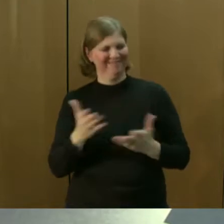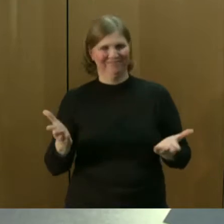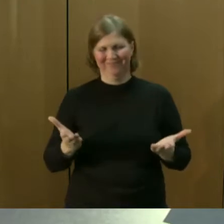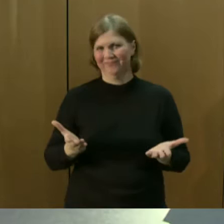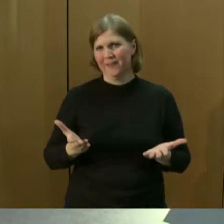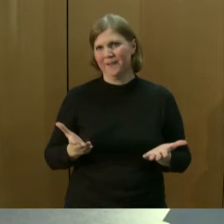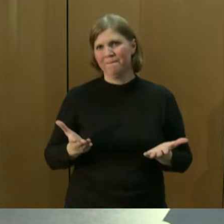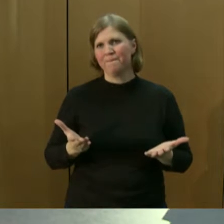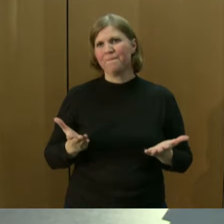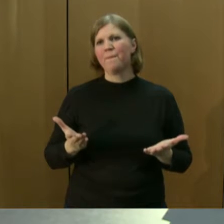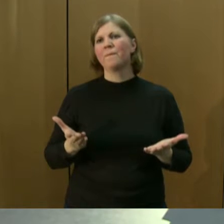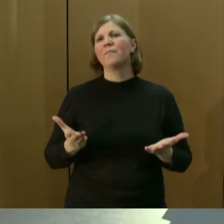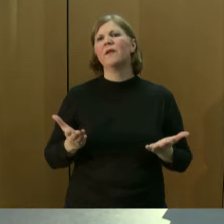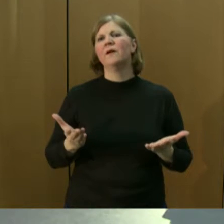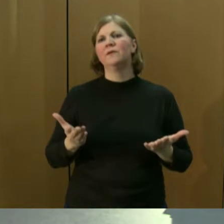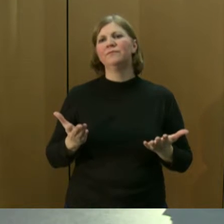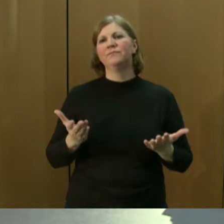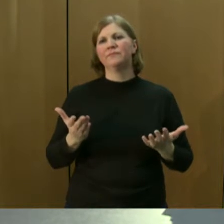in them. Robin?